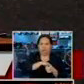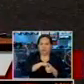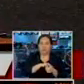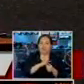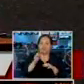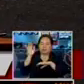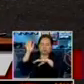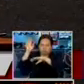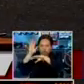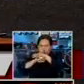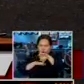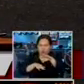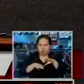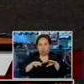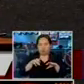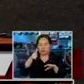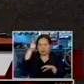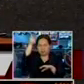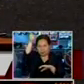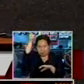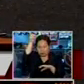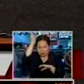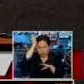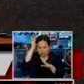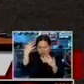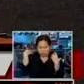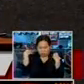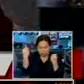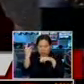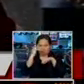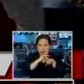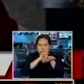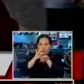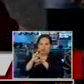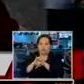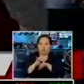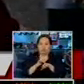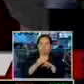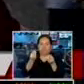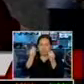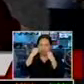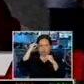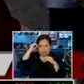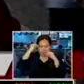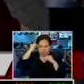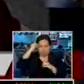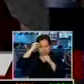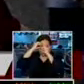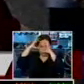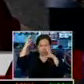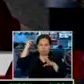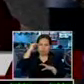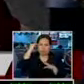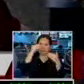invoke the divine guidance of the Almighty God to enlighten our minds and guide